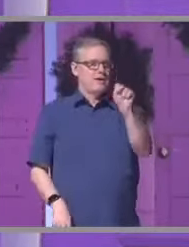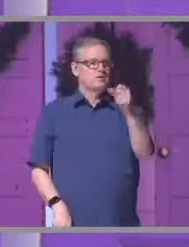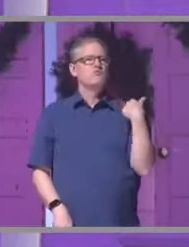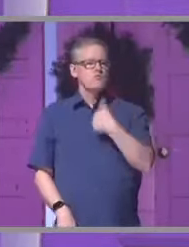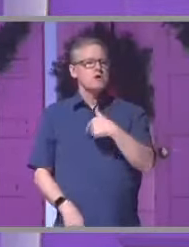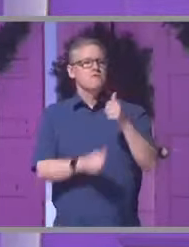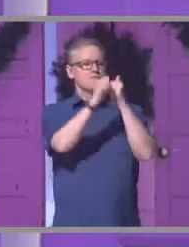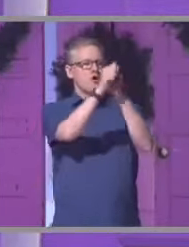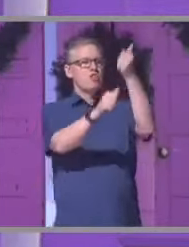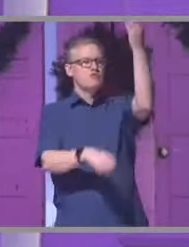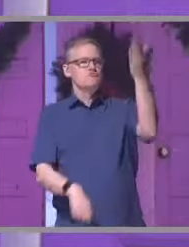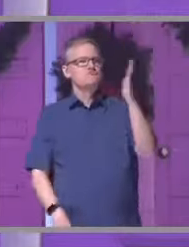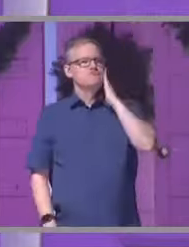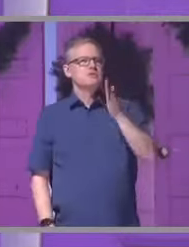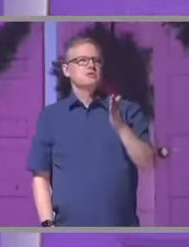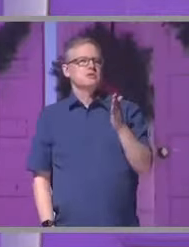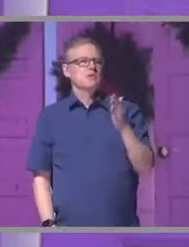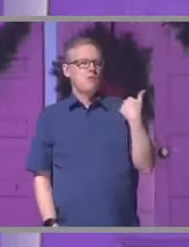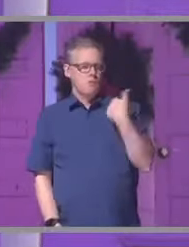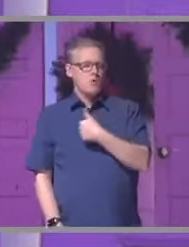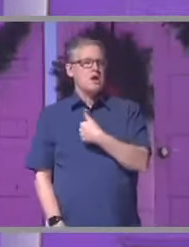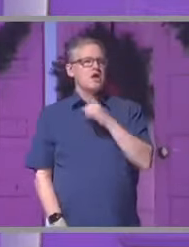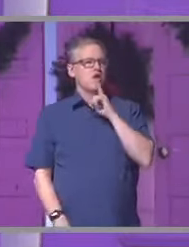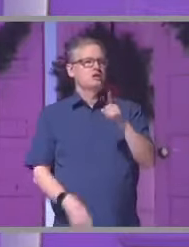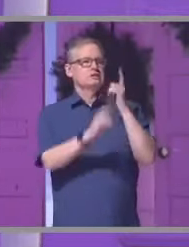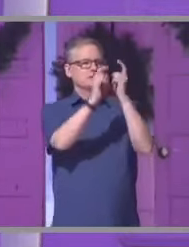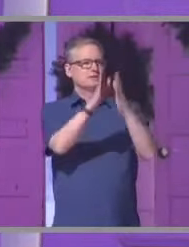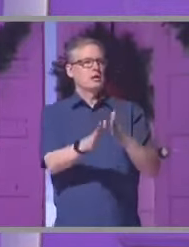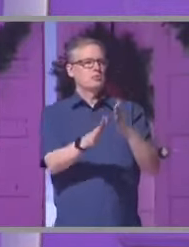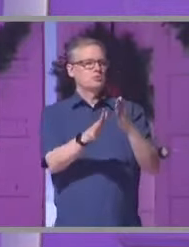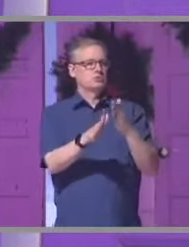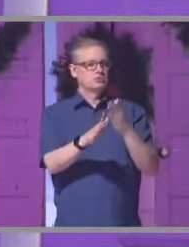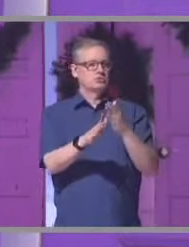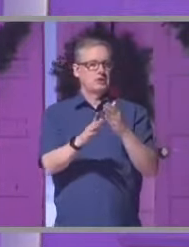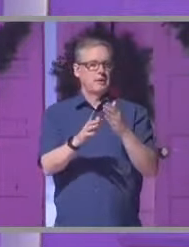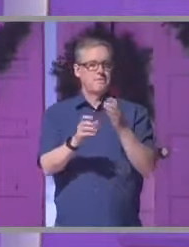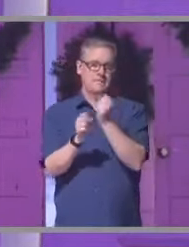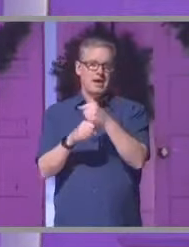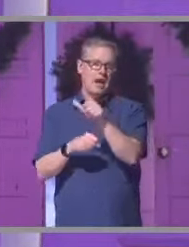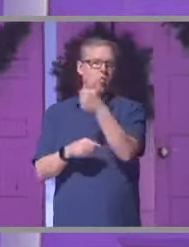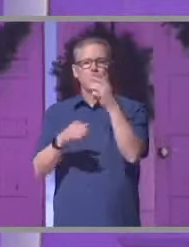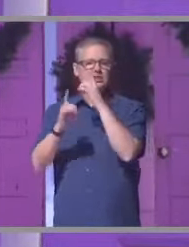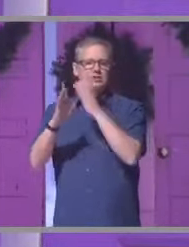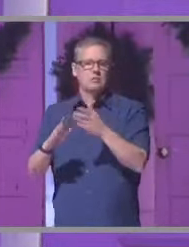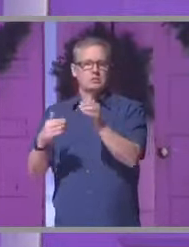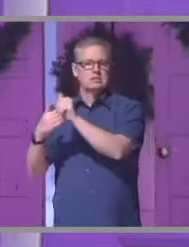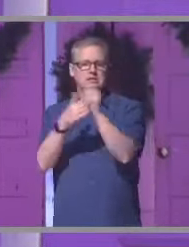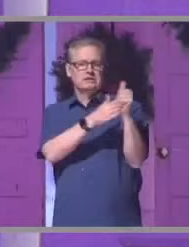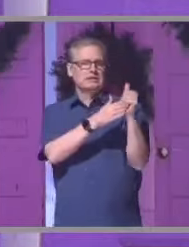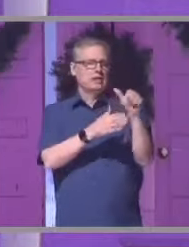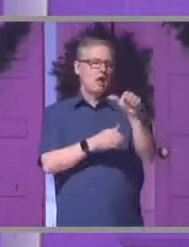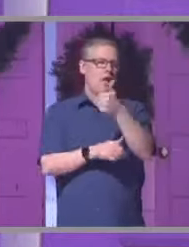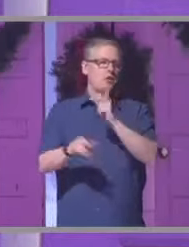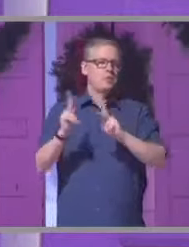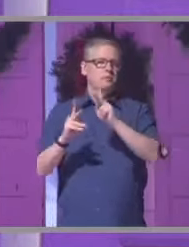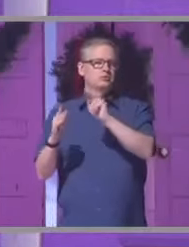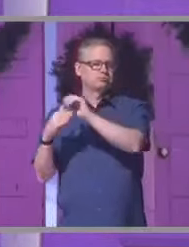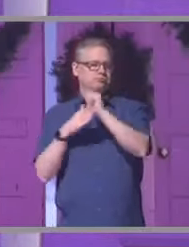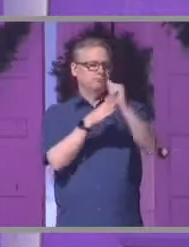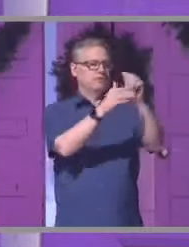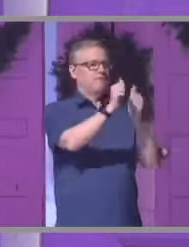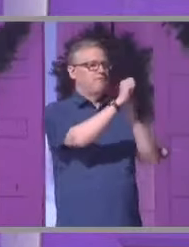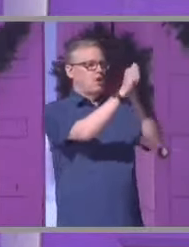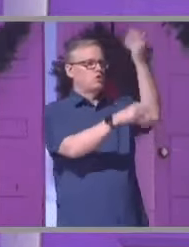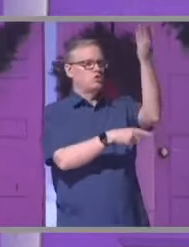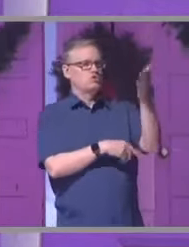follow you. We will be disciples who make disciples by guiding all people to follow you every moment